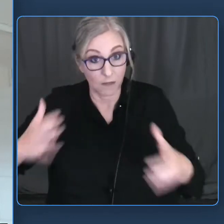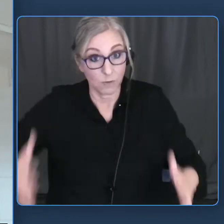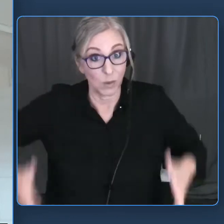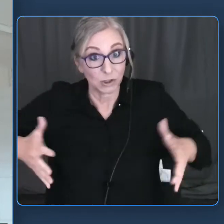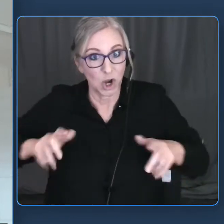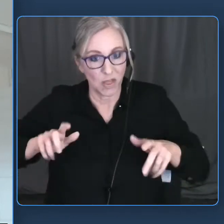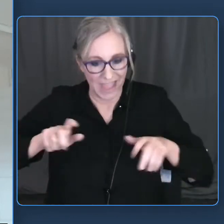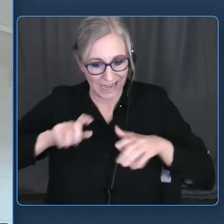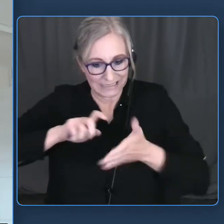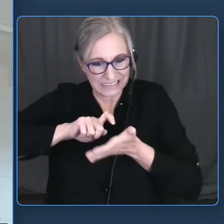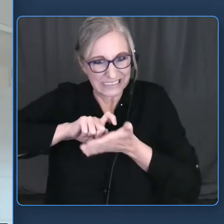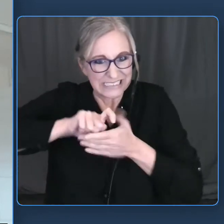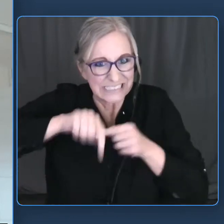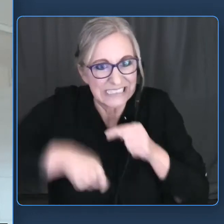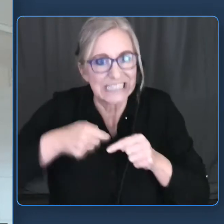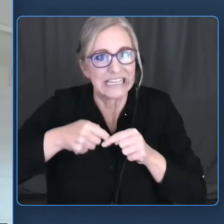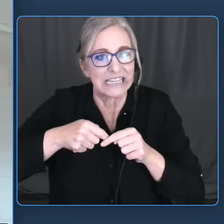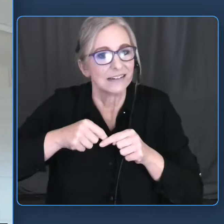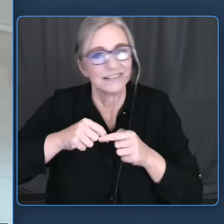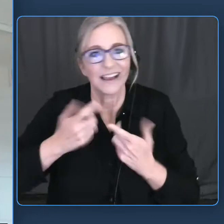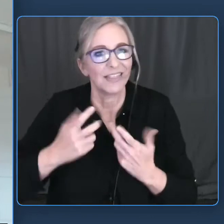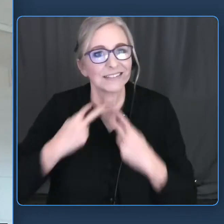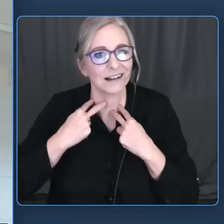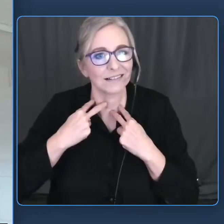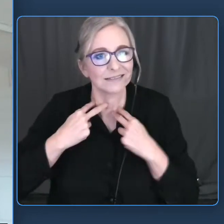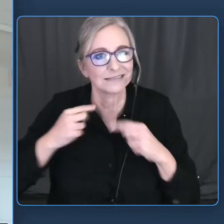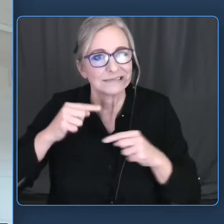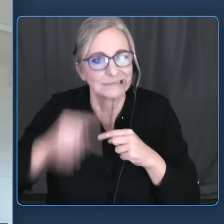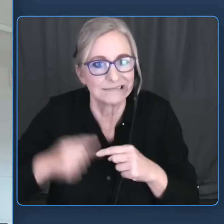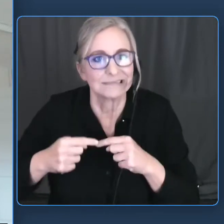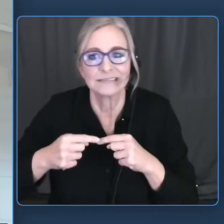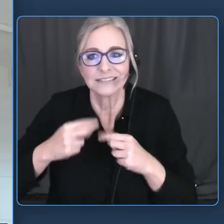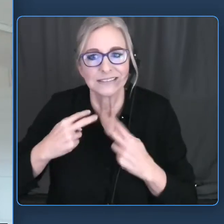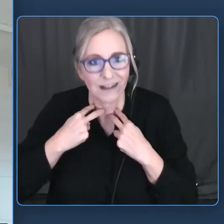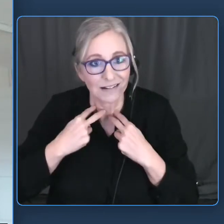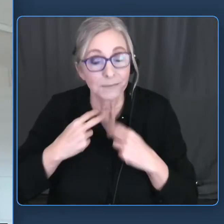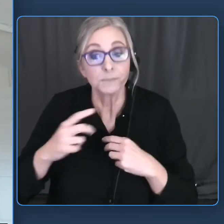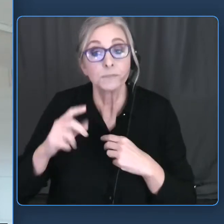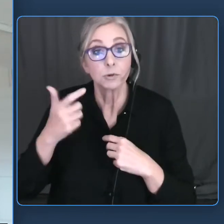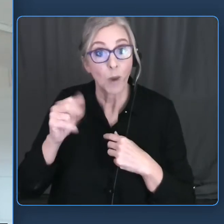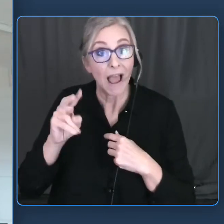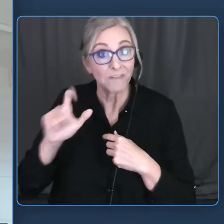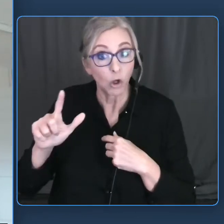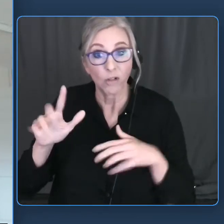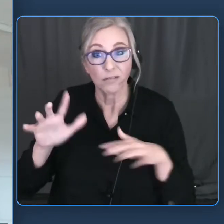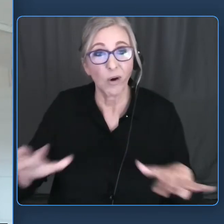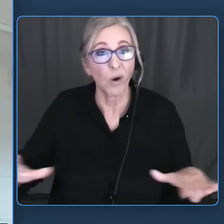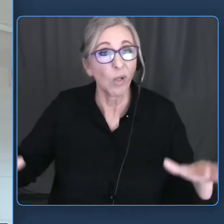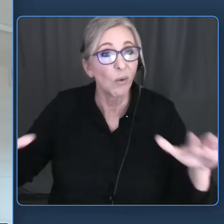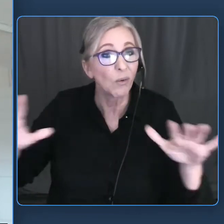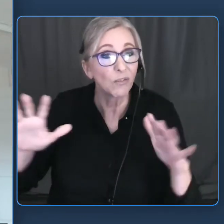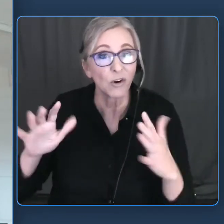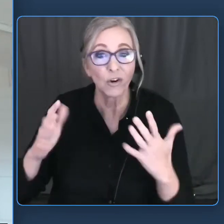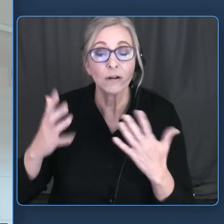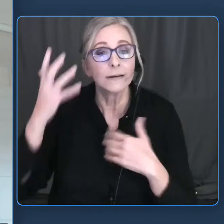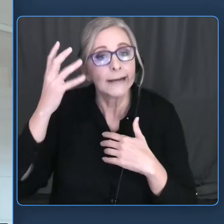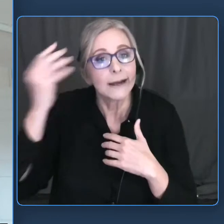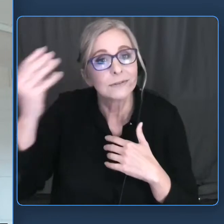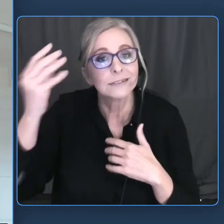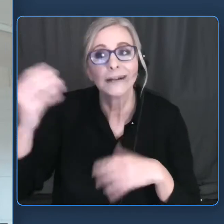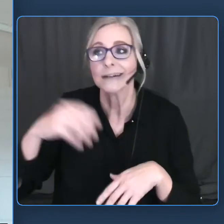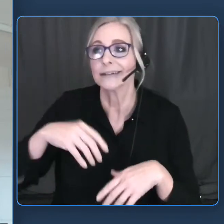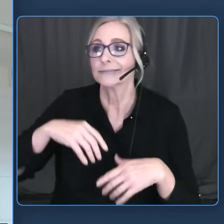dig in and they get stuck. So you'll find gravel at, kind of